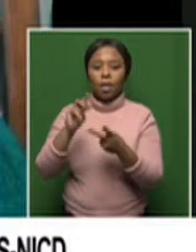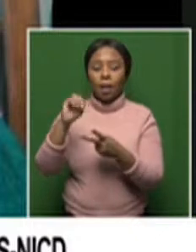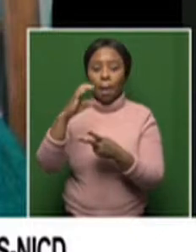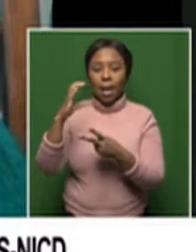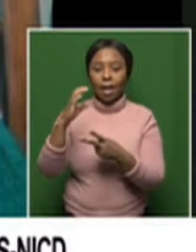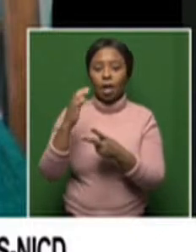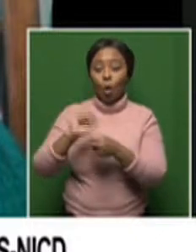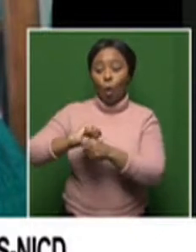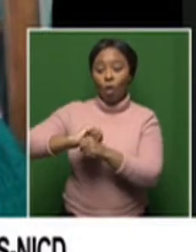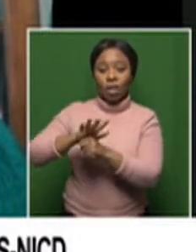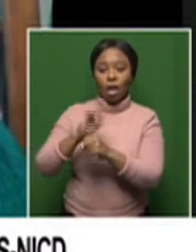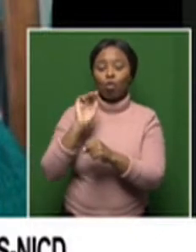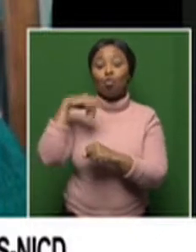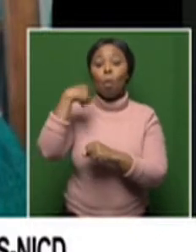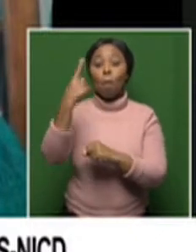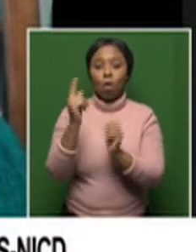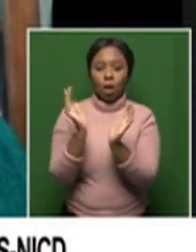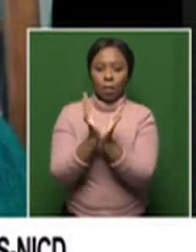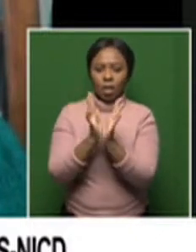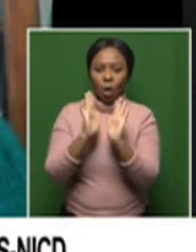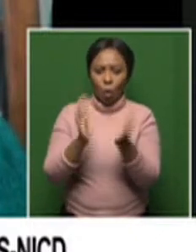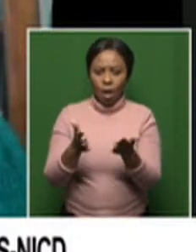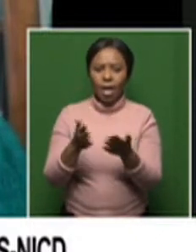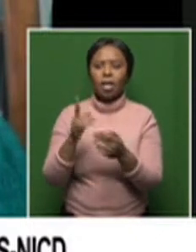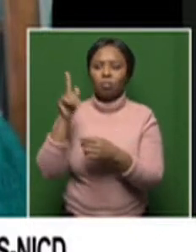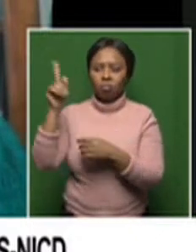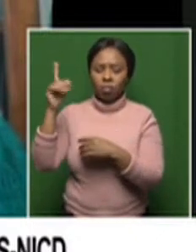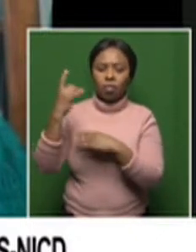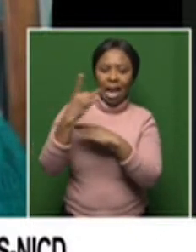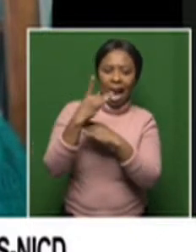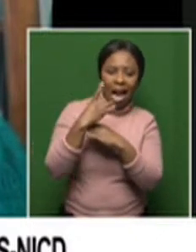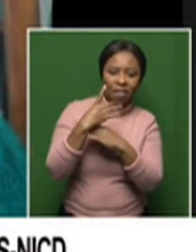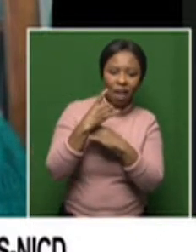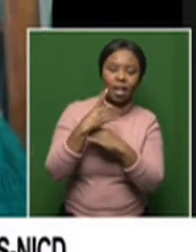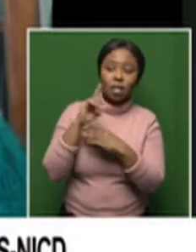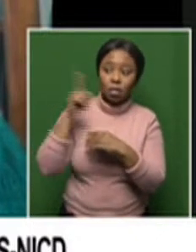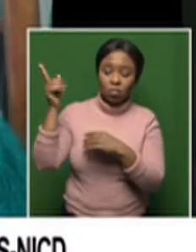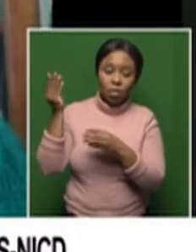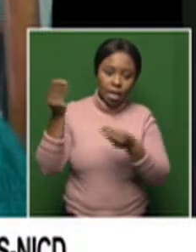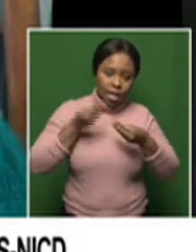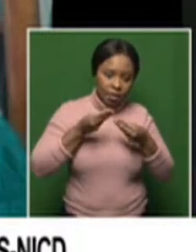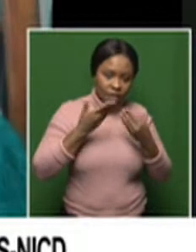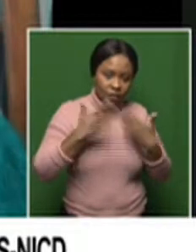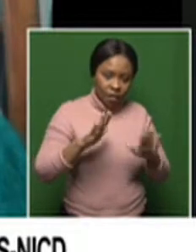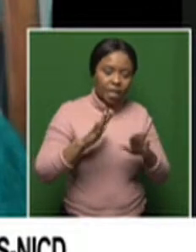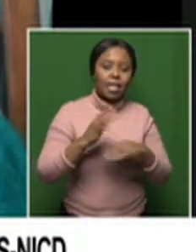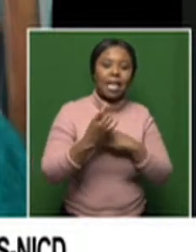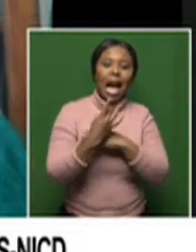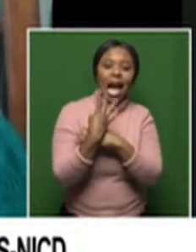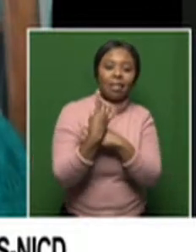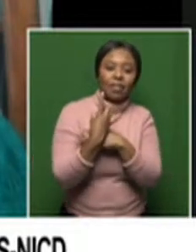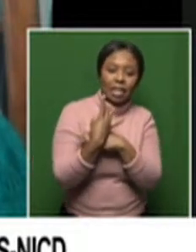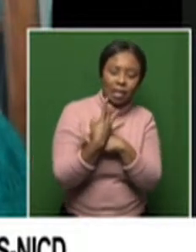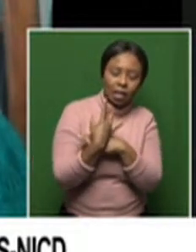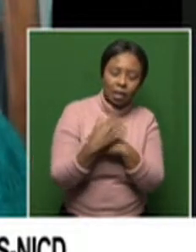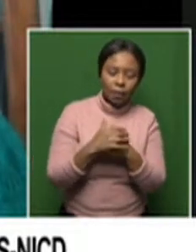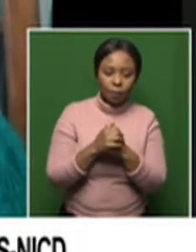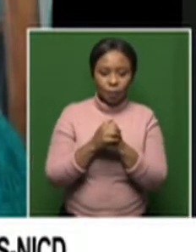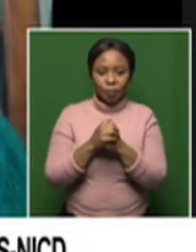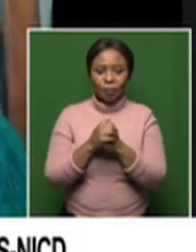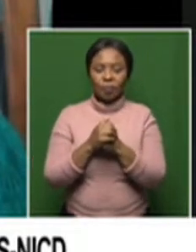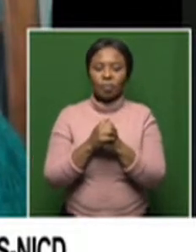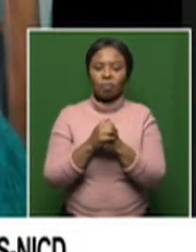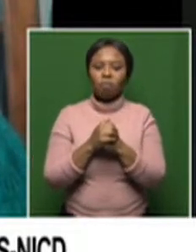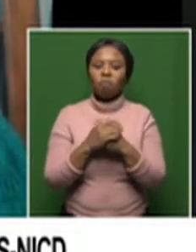tomorrow, following an advisory, which they have already provided, which has been sent to me, in terms of what are